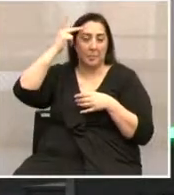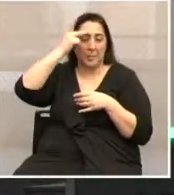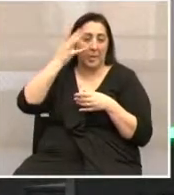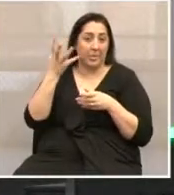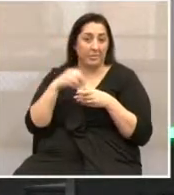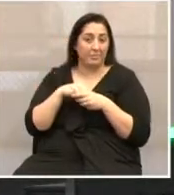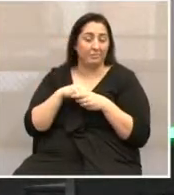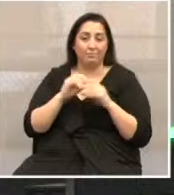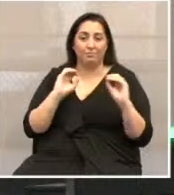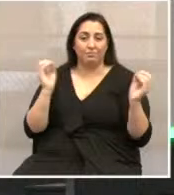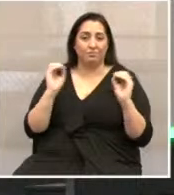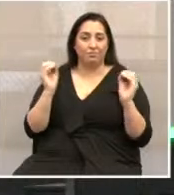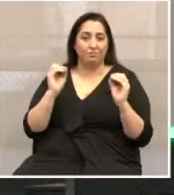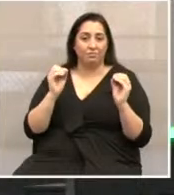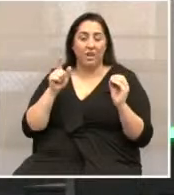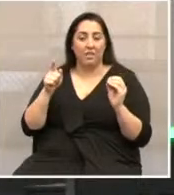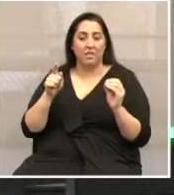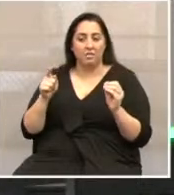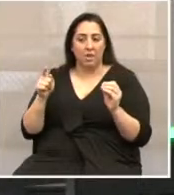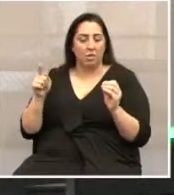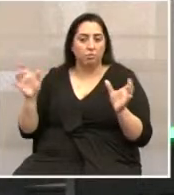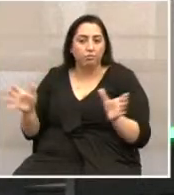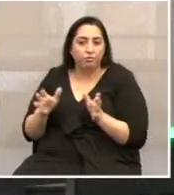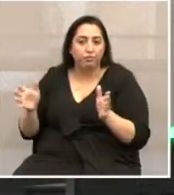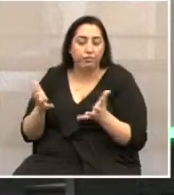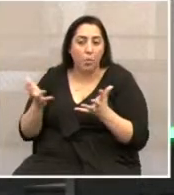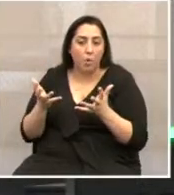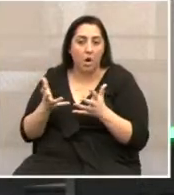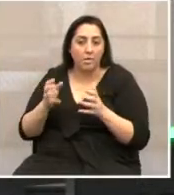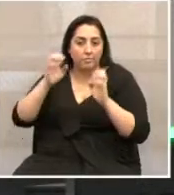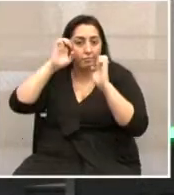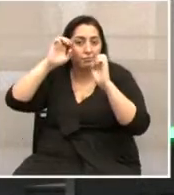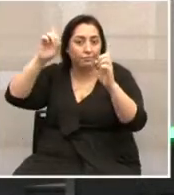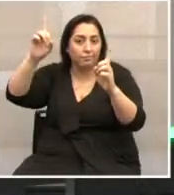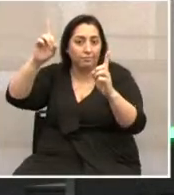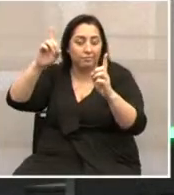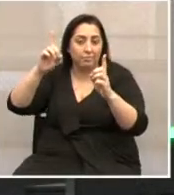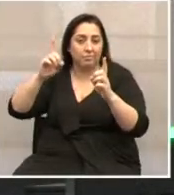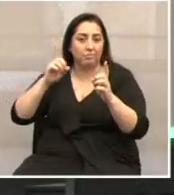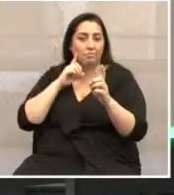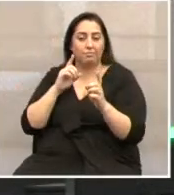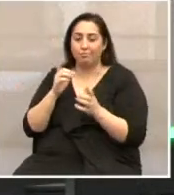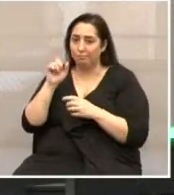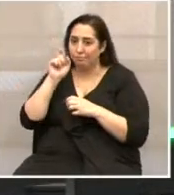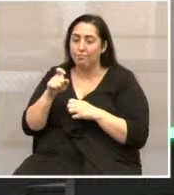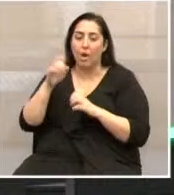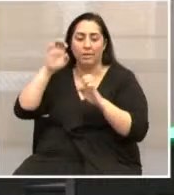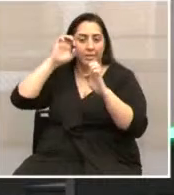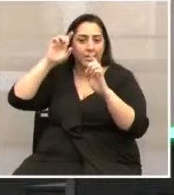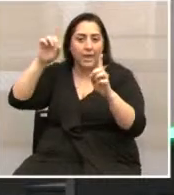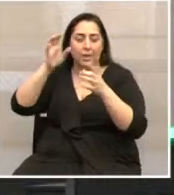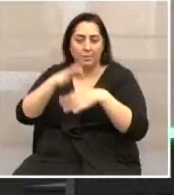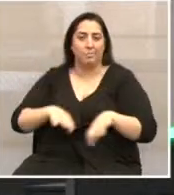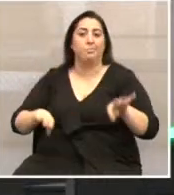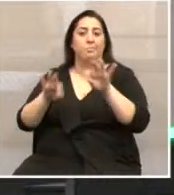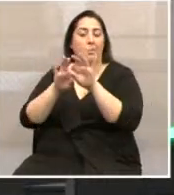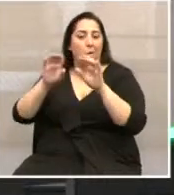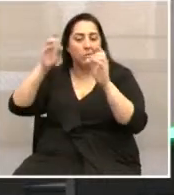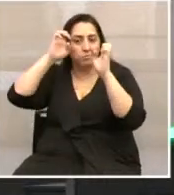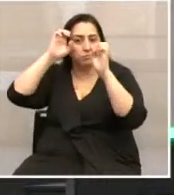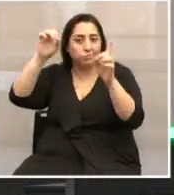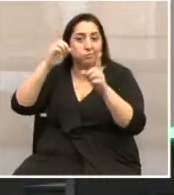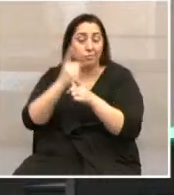on education. Mary McLeod Bethune, others. The thrust was on education here in Florida, and it